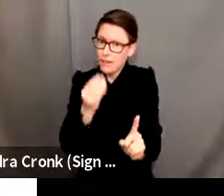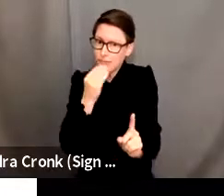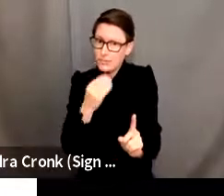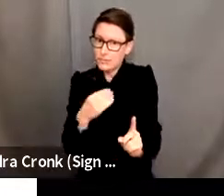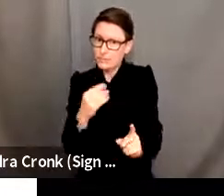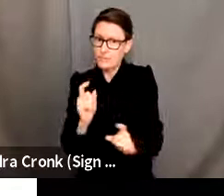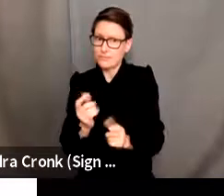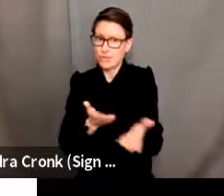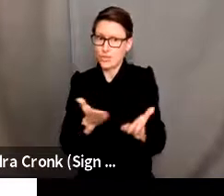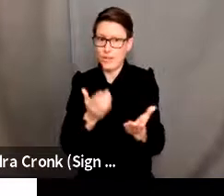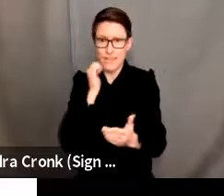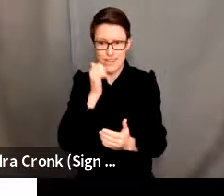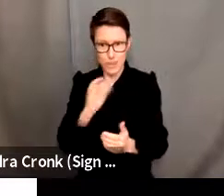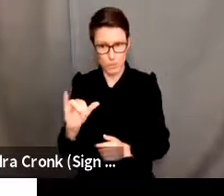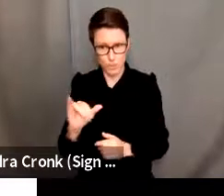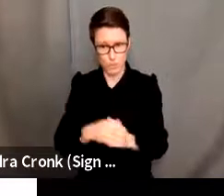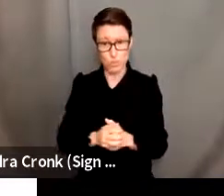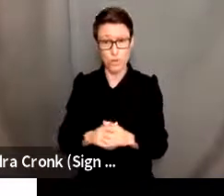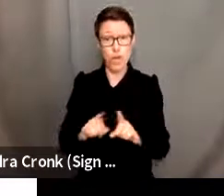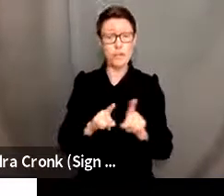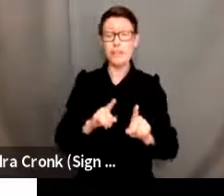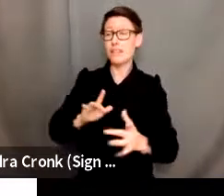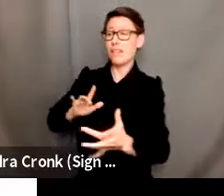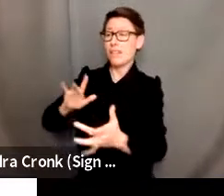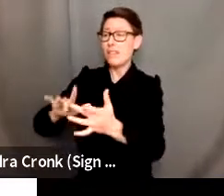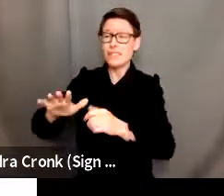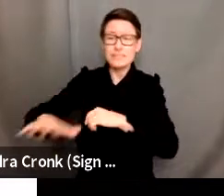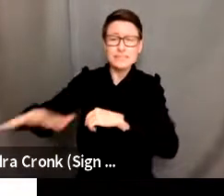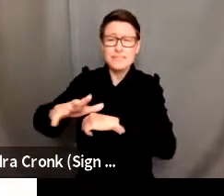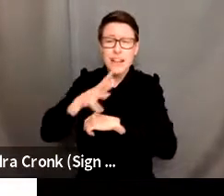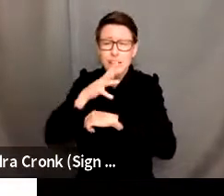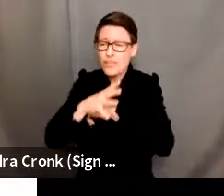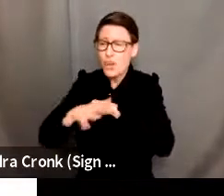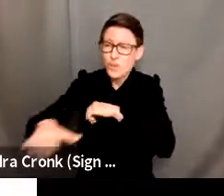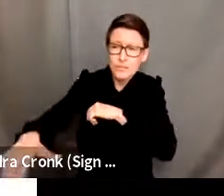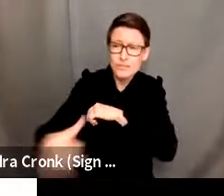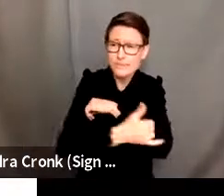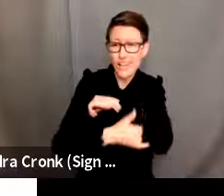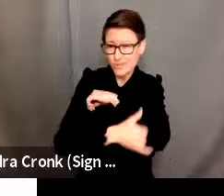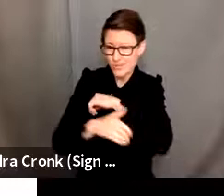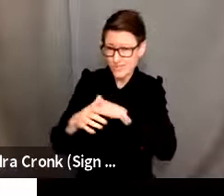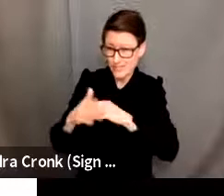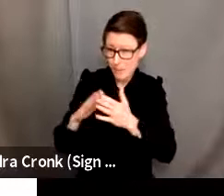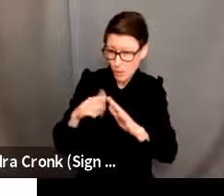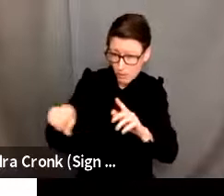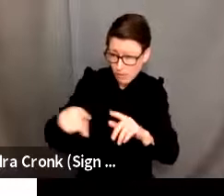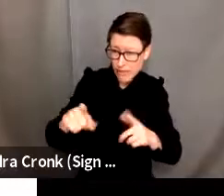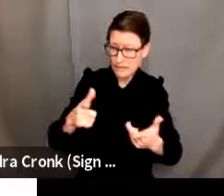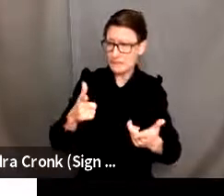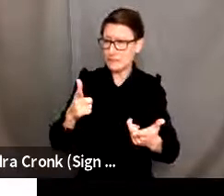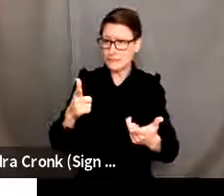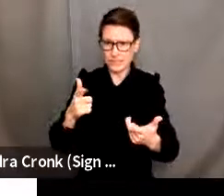going out to rural communities where communities cannot come to us because of transportation. We take food to